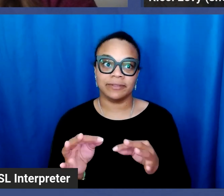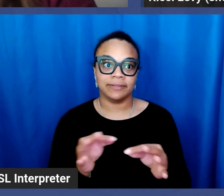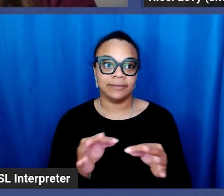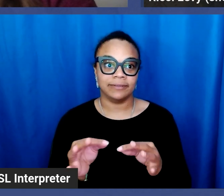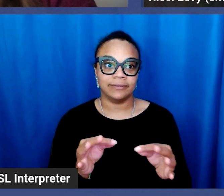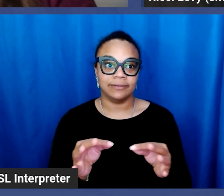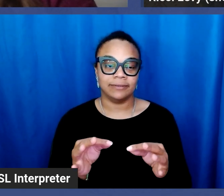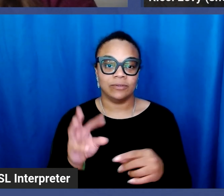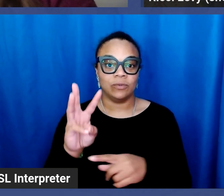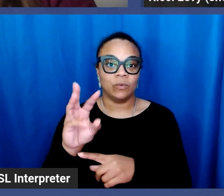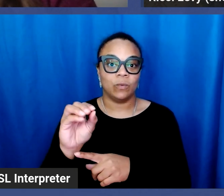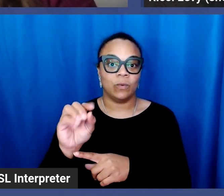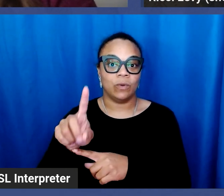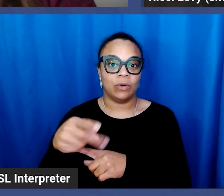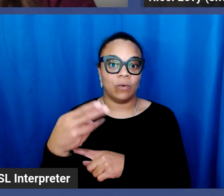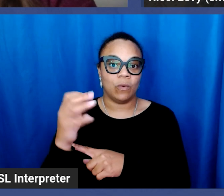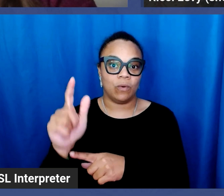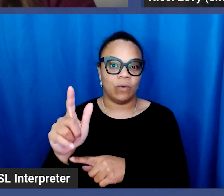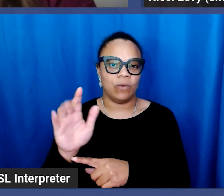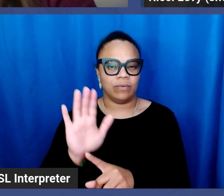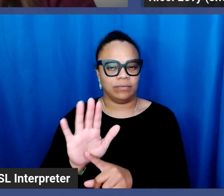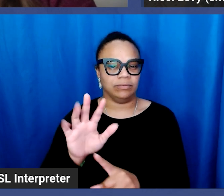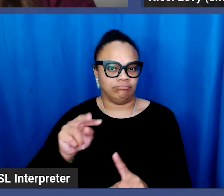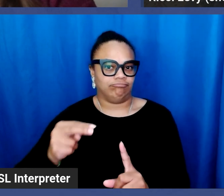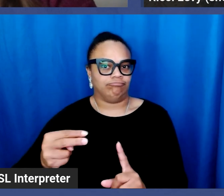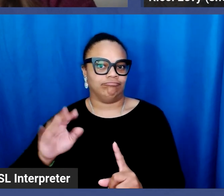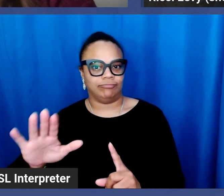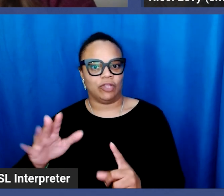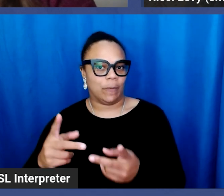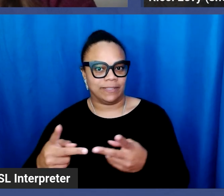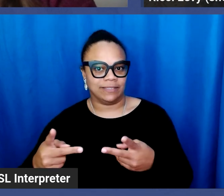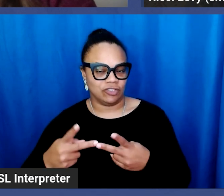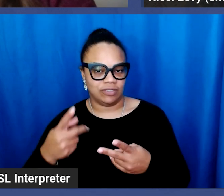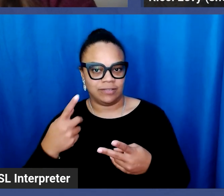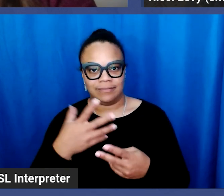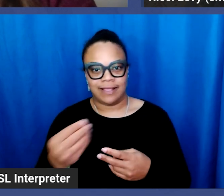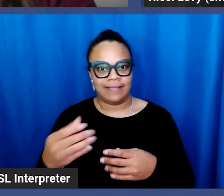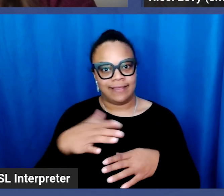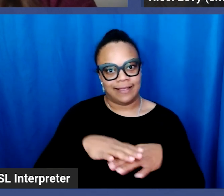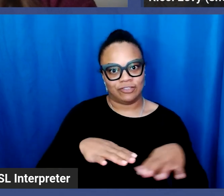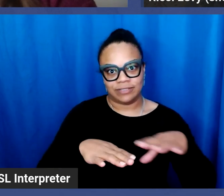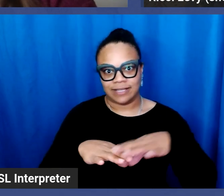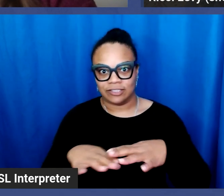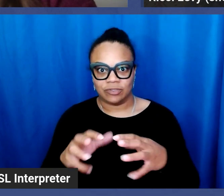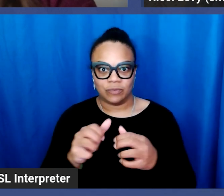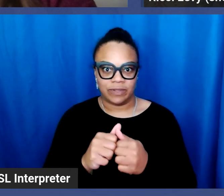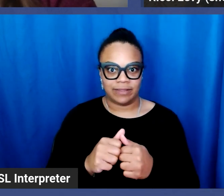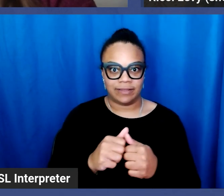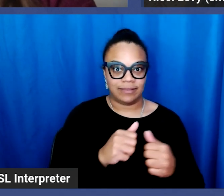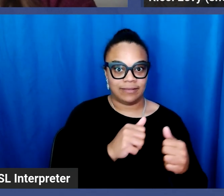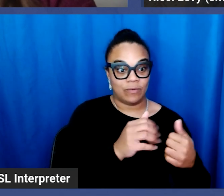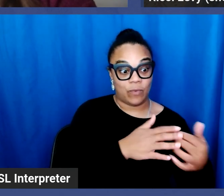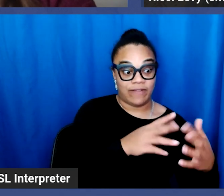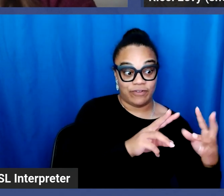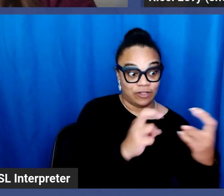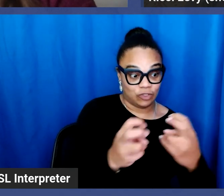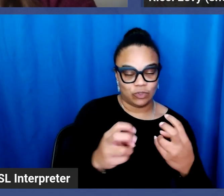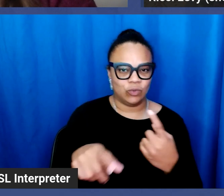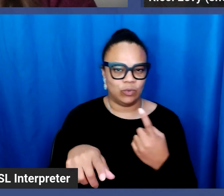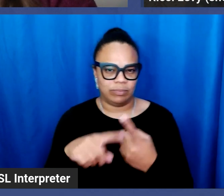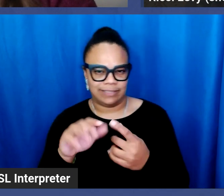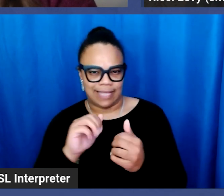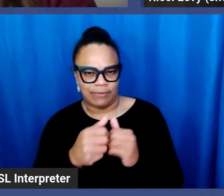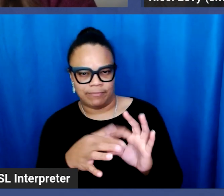articulating Woodhull's position and the intersection of whatever the issue is and human rights in